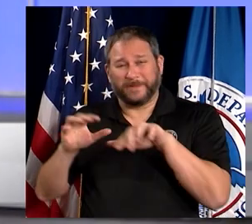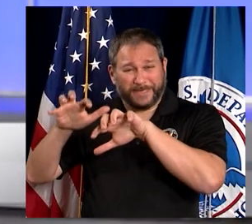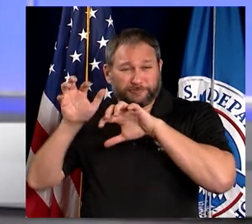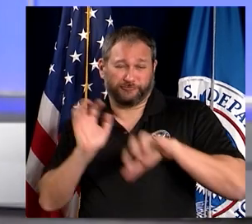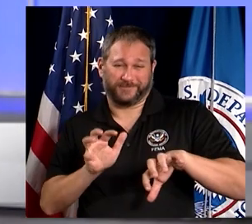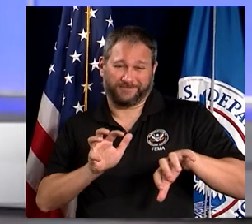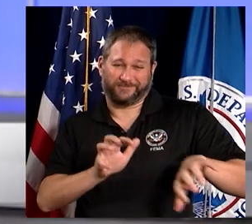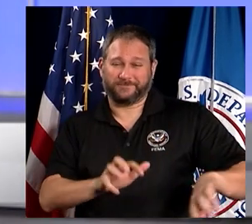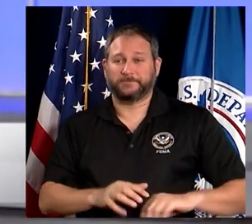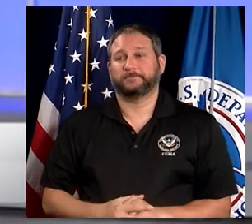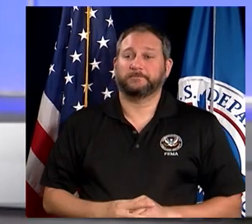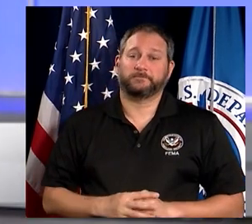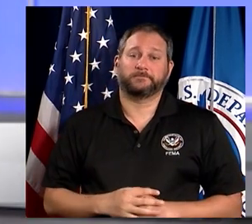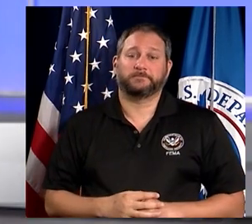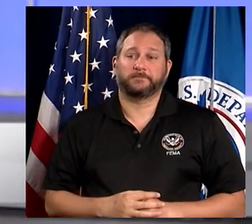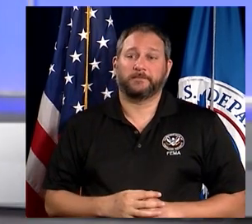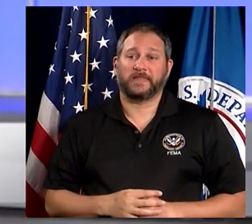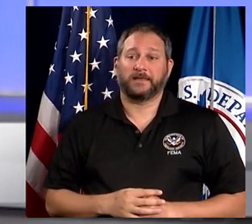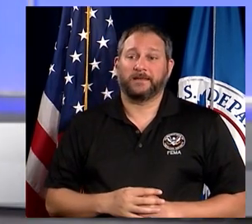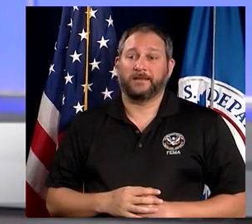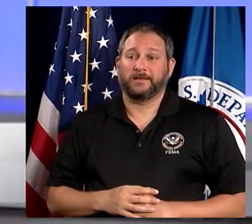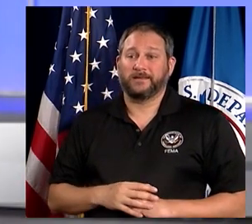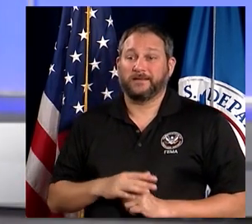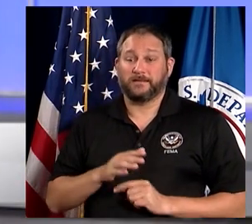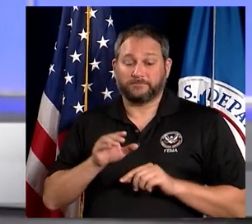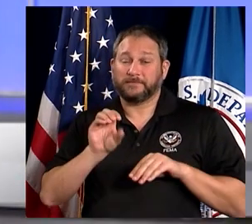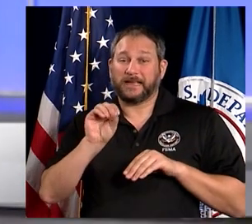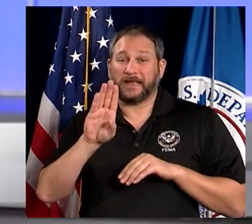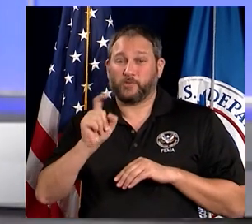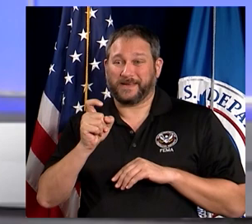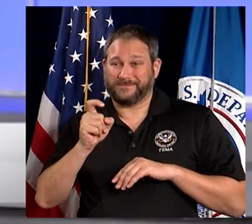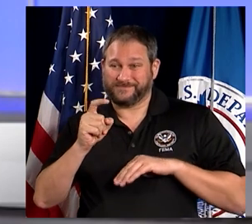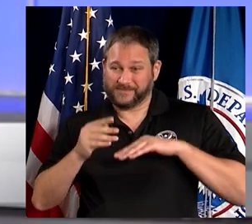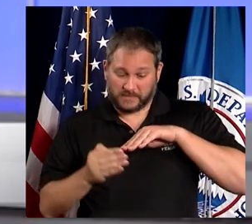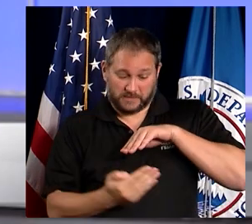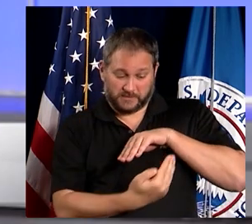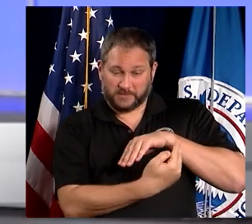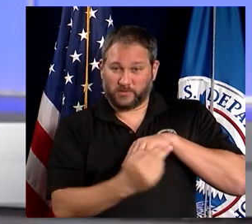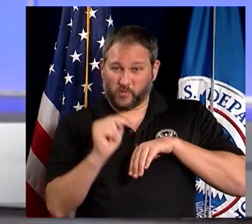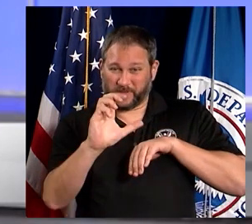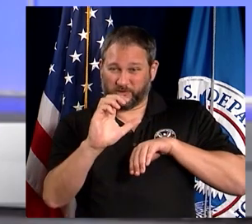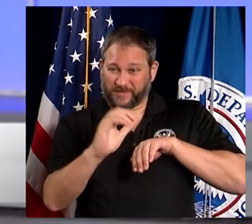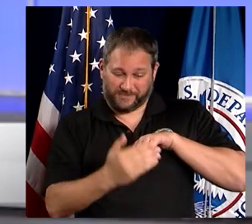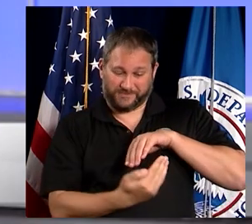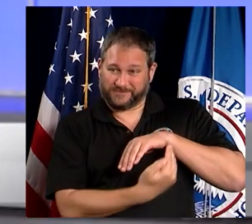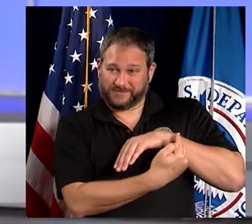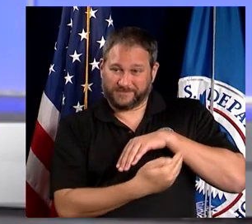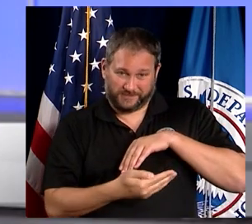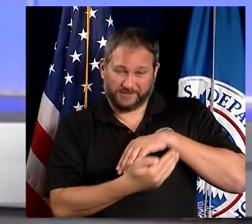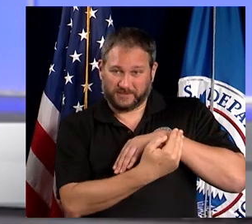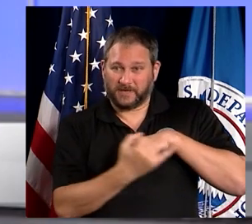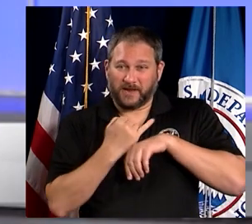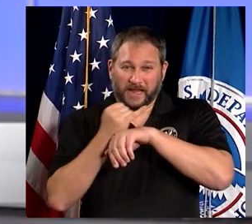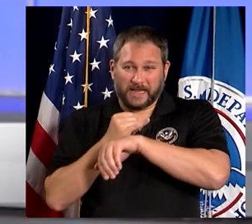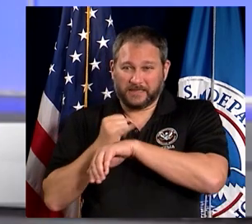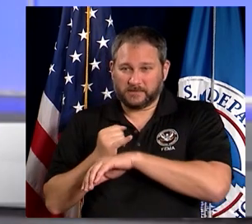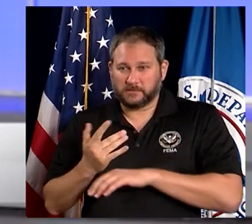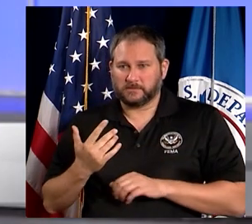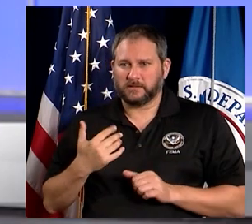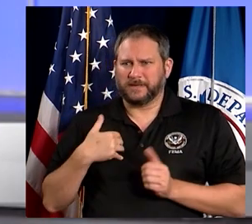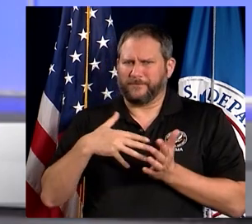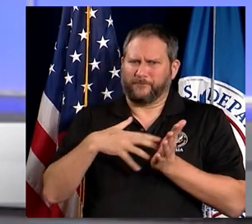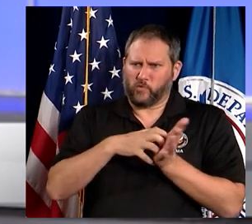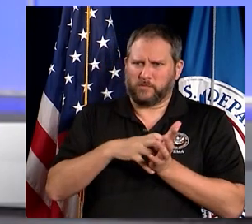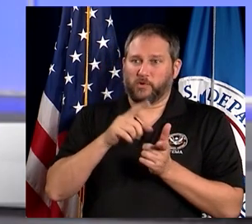rain. The Outer Banks, those barrier islands just off the coast of North Carolina, are particularly vulnerable to these storm